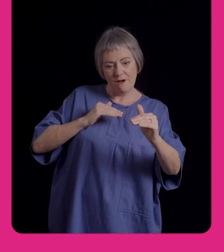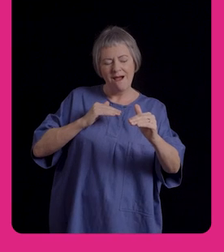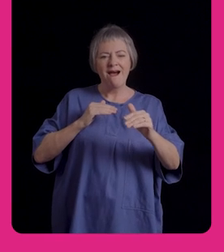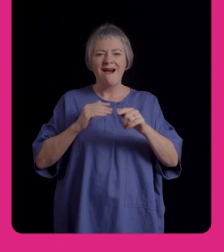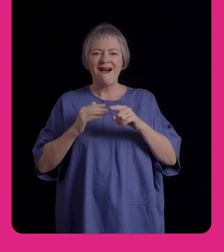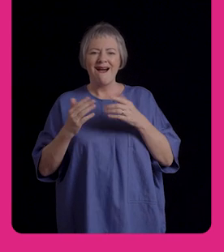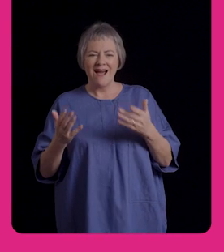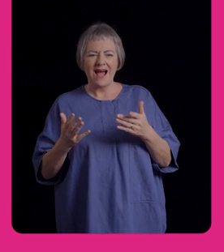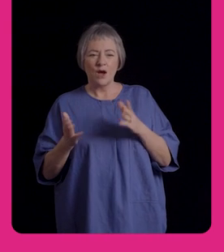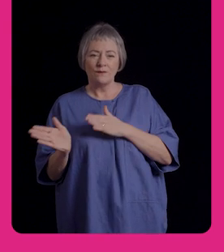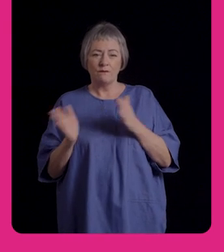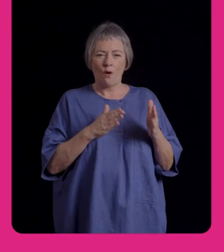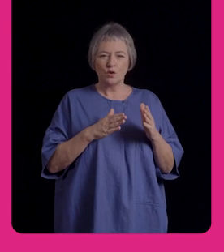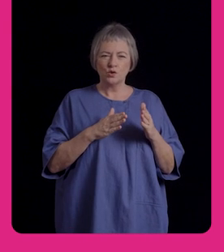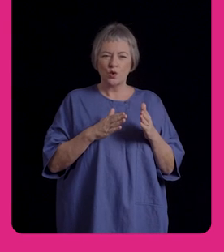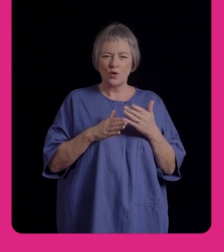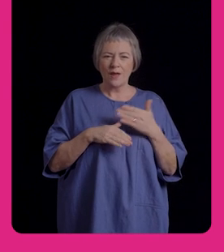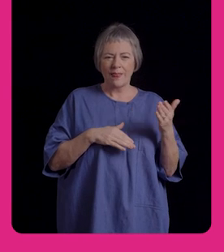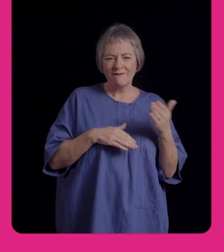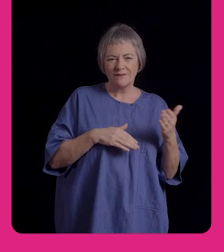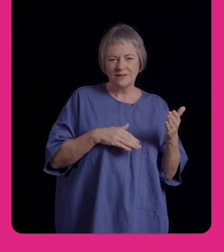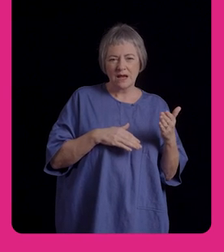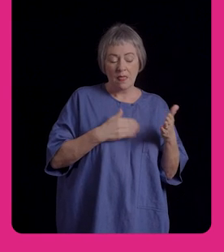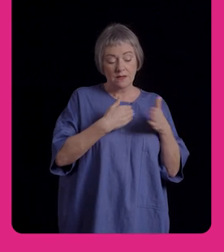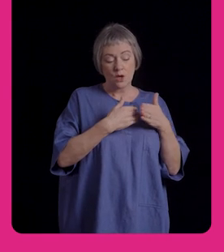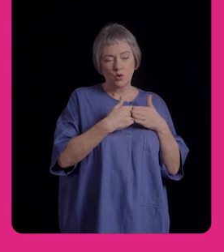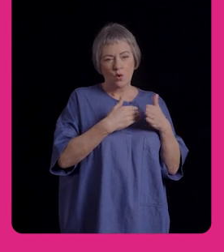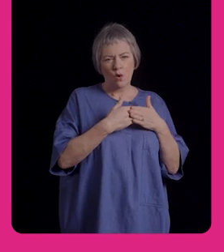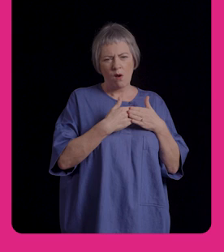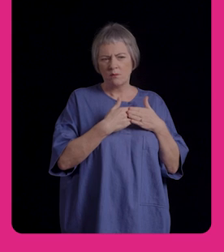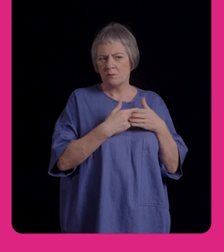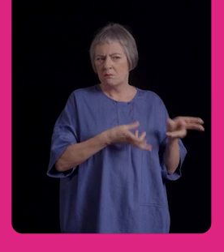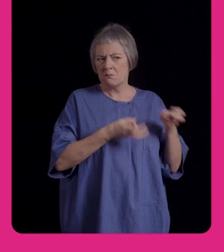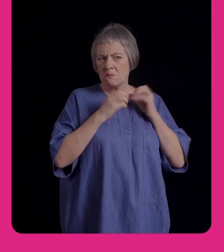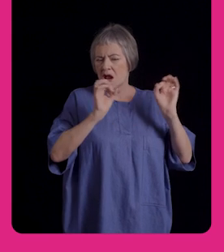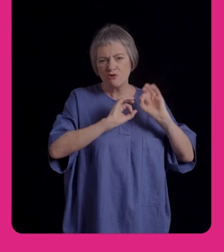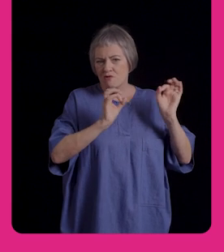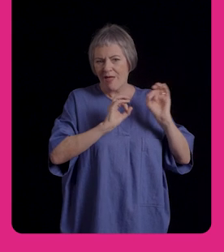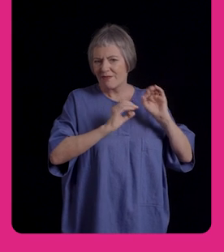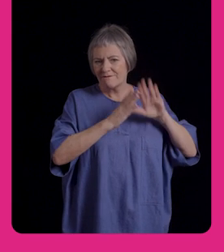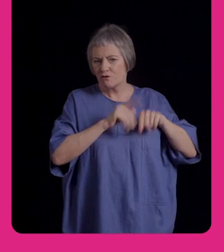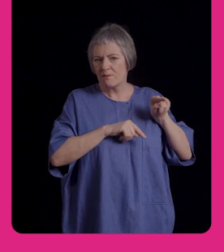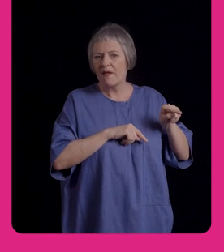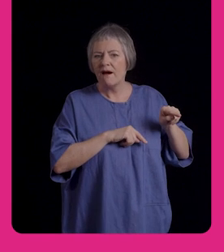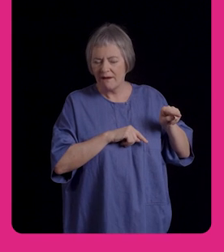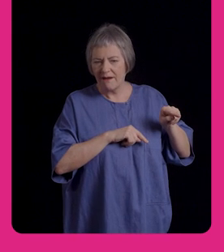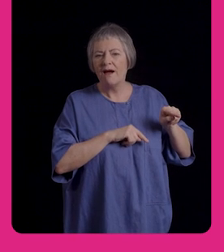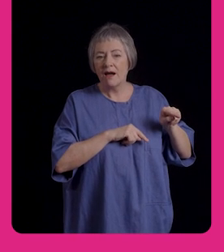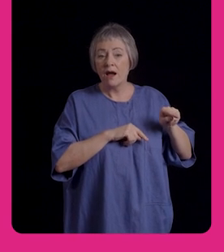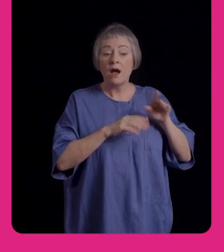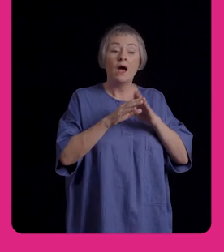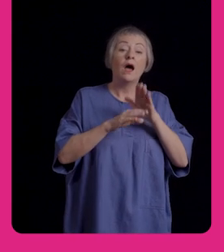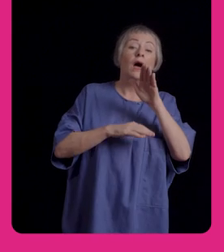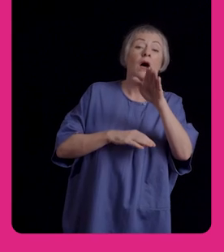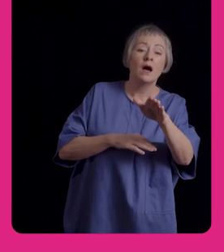There's sort of over to your left, there is a door behind you that you don't hear anything coming out of.